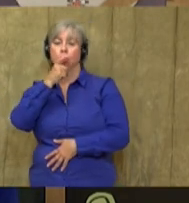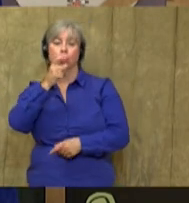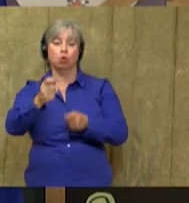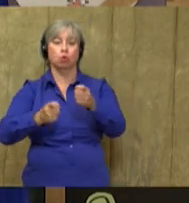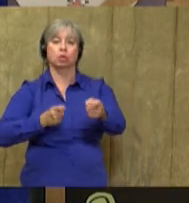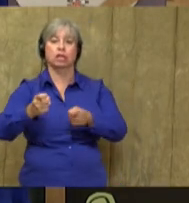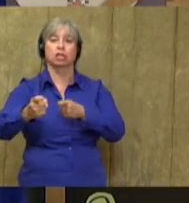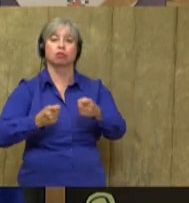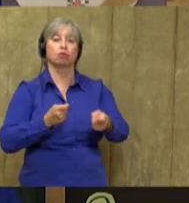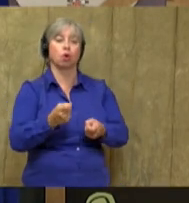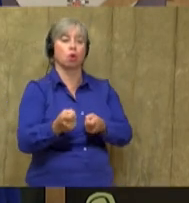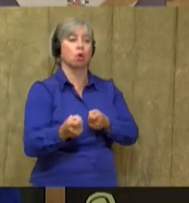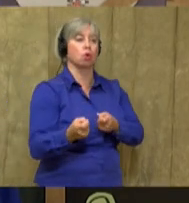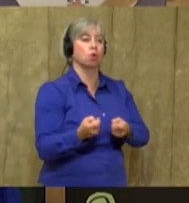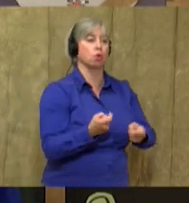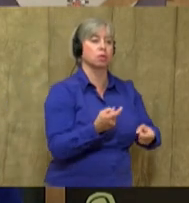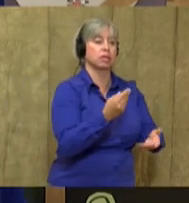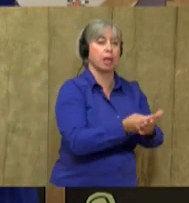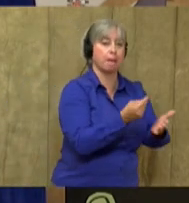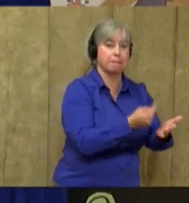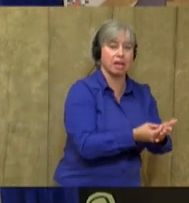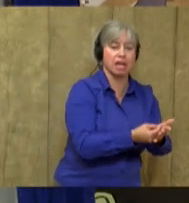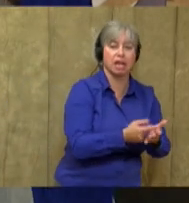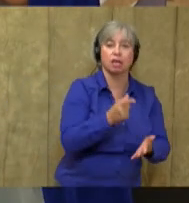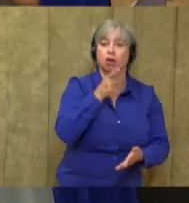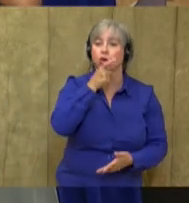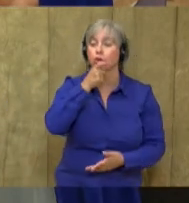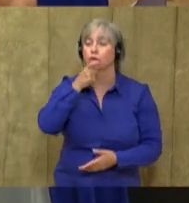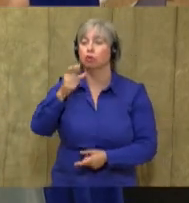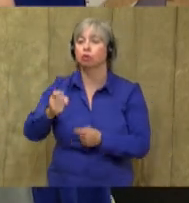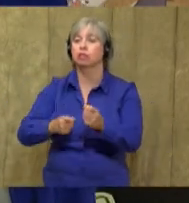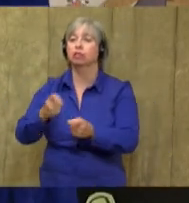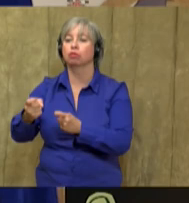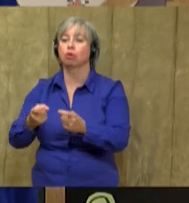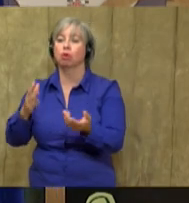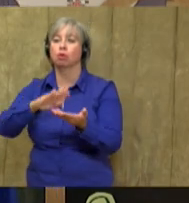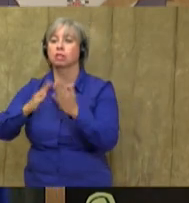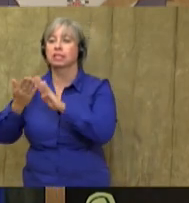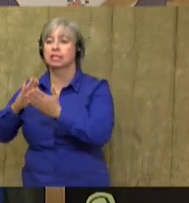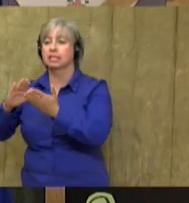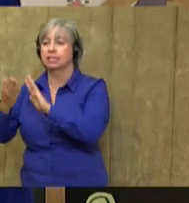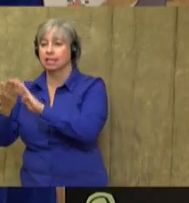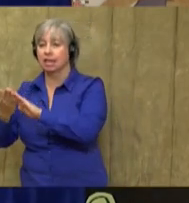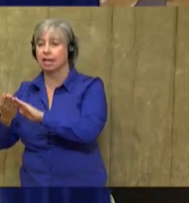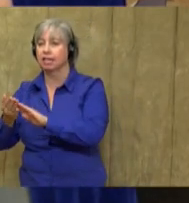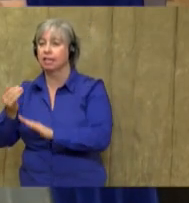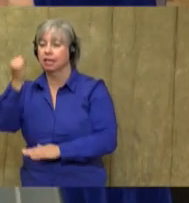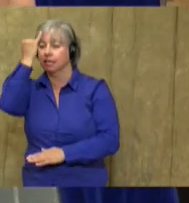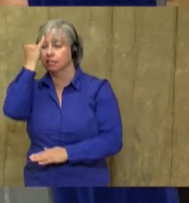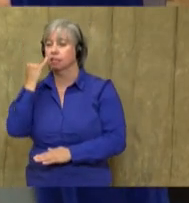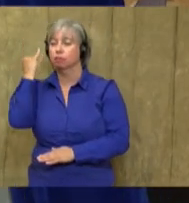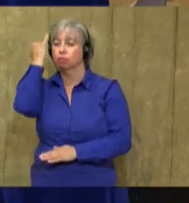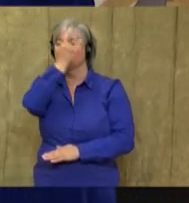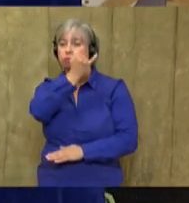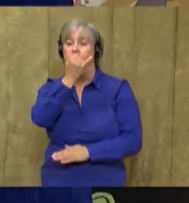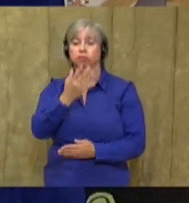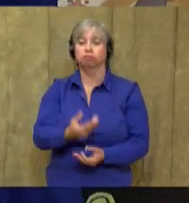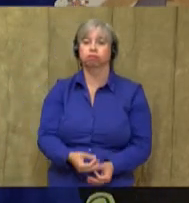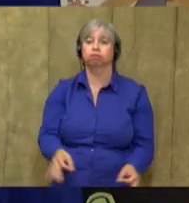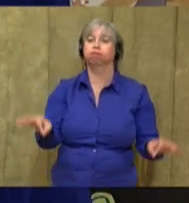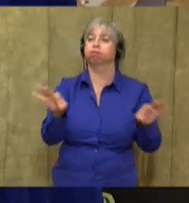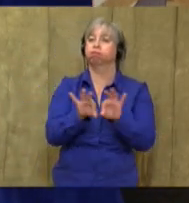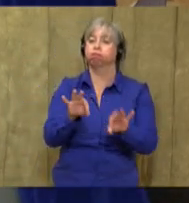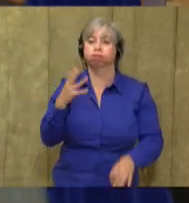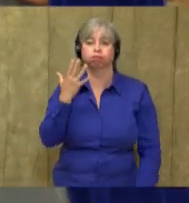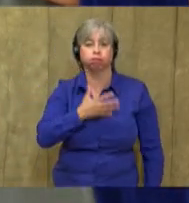controls what's going on in society? Well, the Italians are really big with that. And so they were known as the